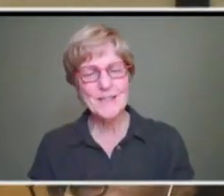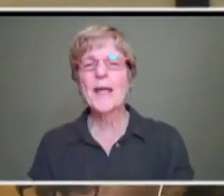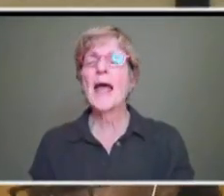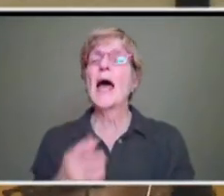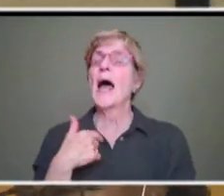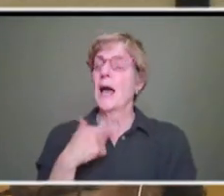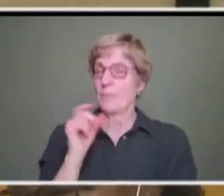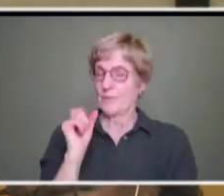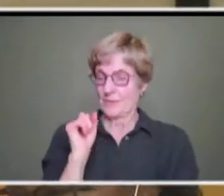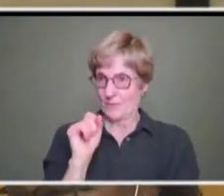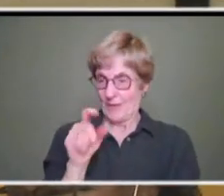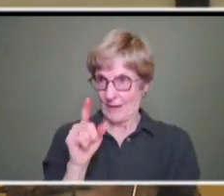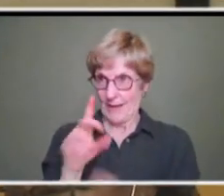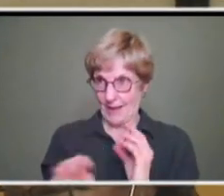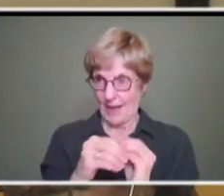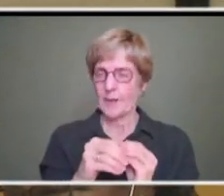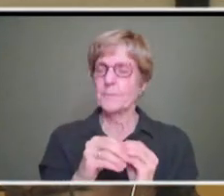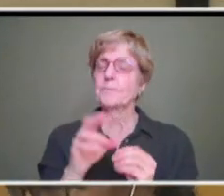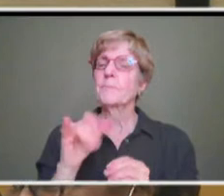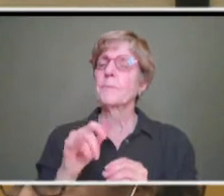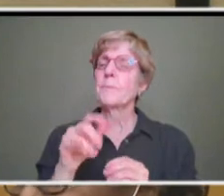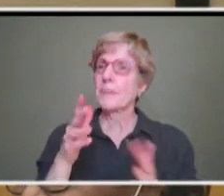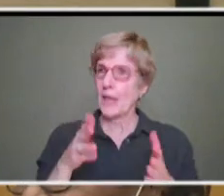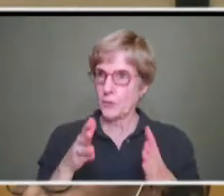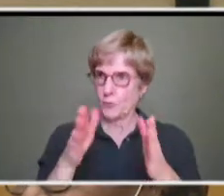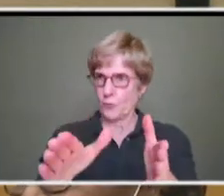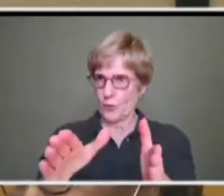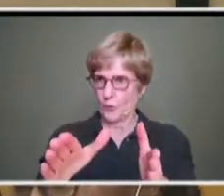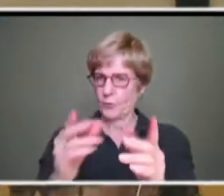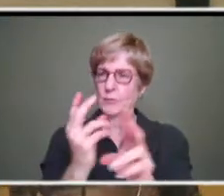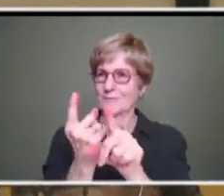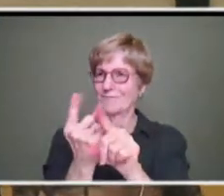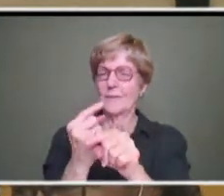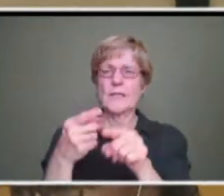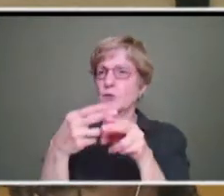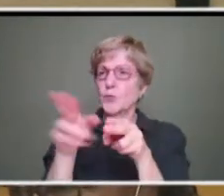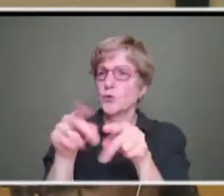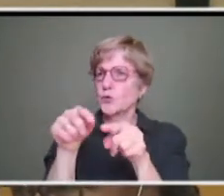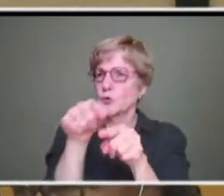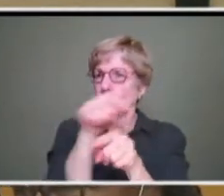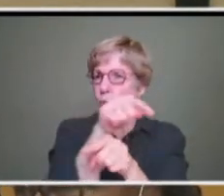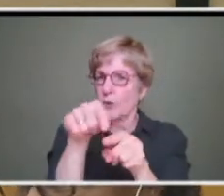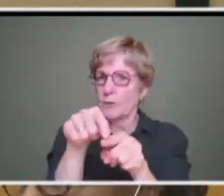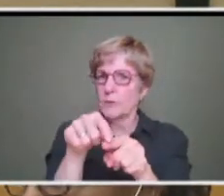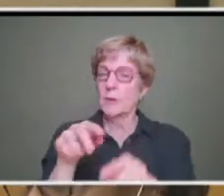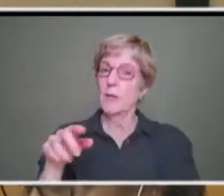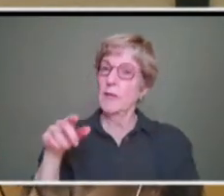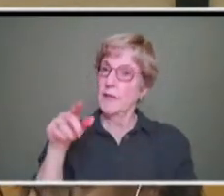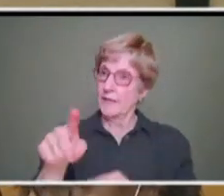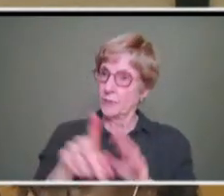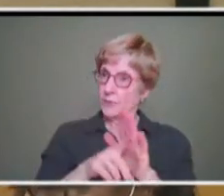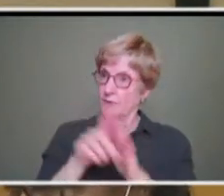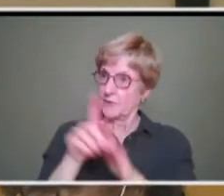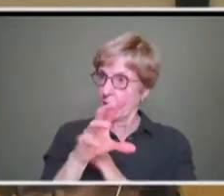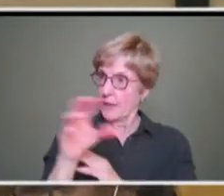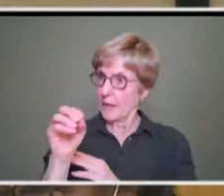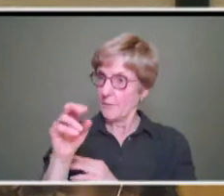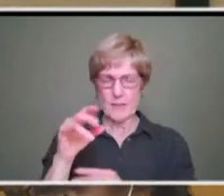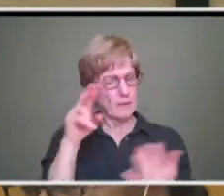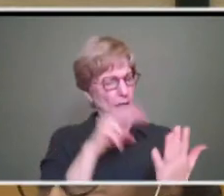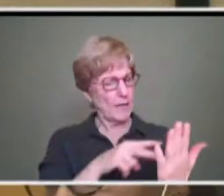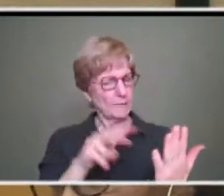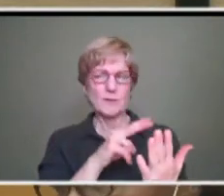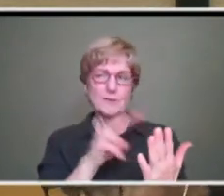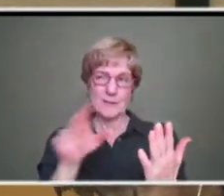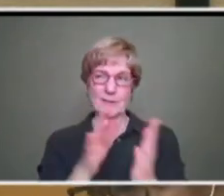add that the the road or the street is very short and if you are a developer and I've looked at the petitions